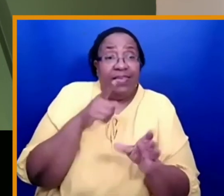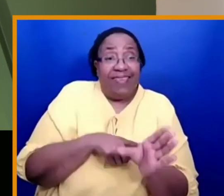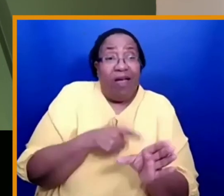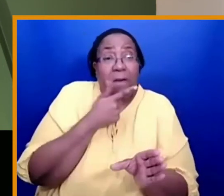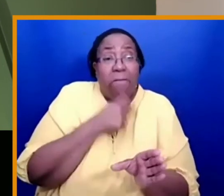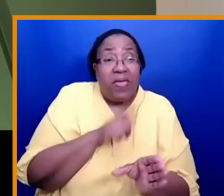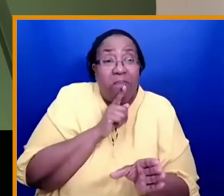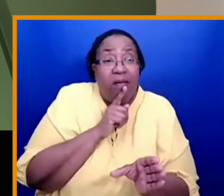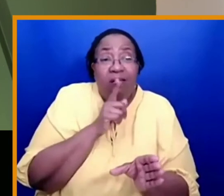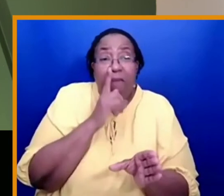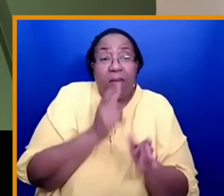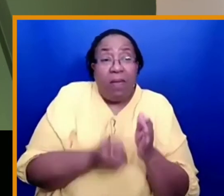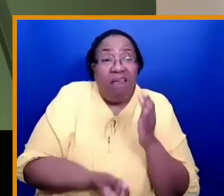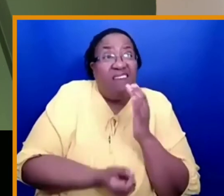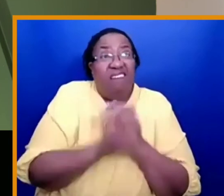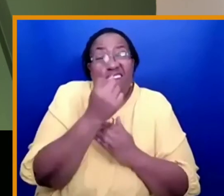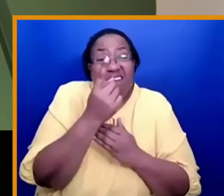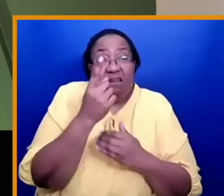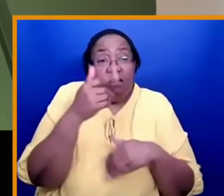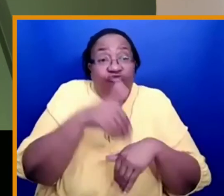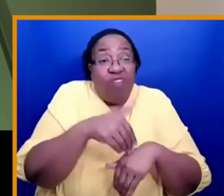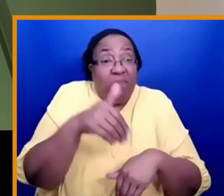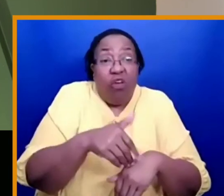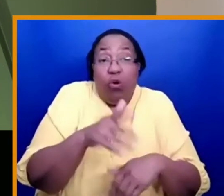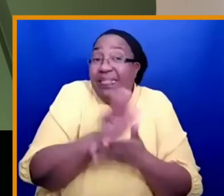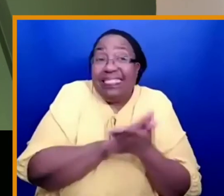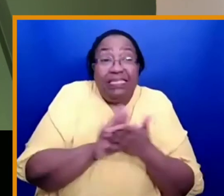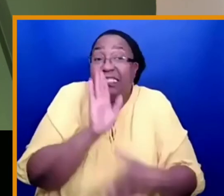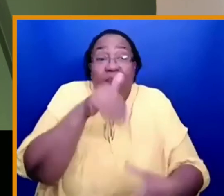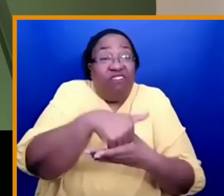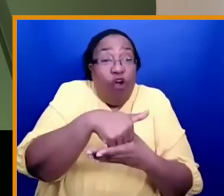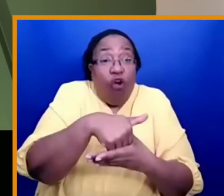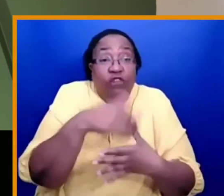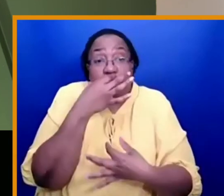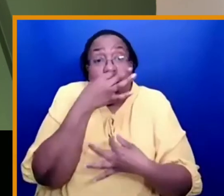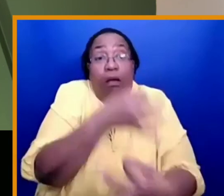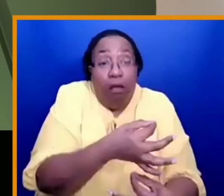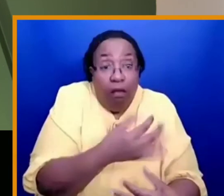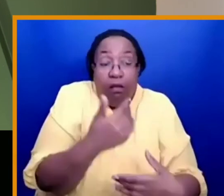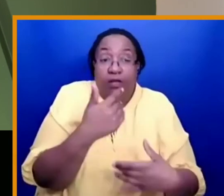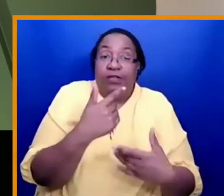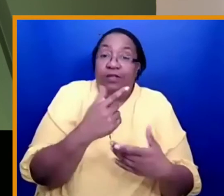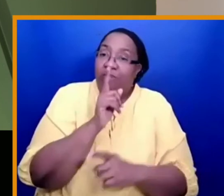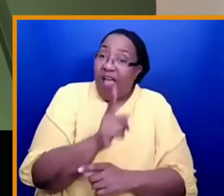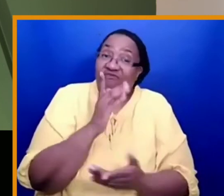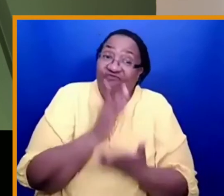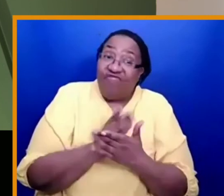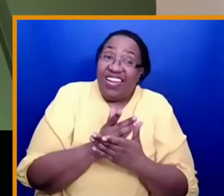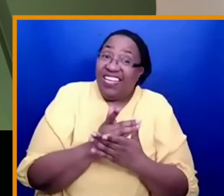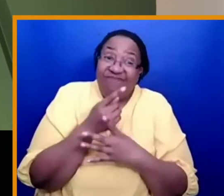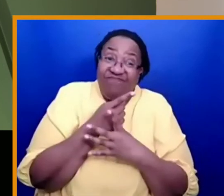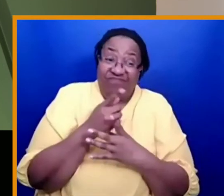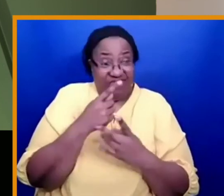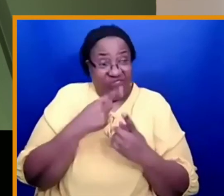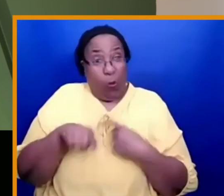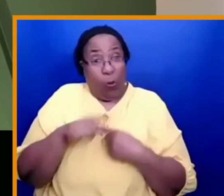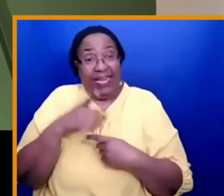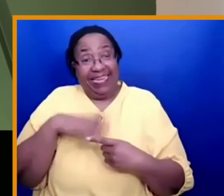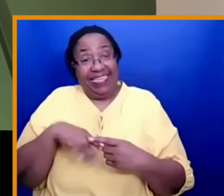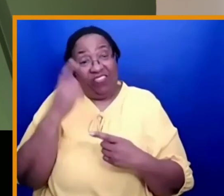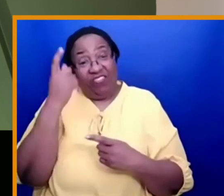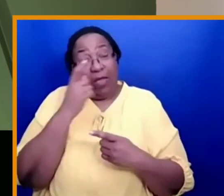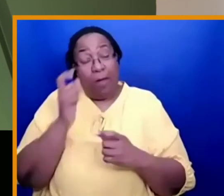unnecessarily criminalised, and there are potentially unintended consequences of this. And this is something that, as Liberal Democrats supporting liberal values, that we do need to